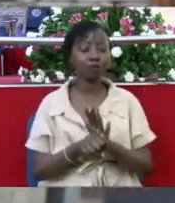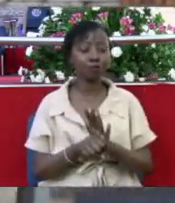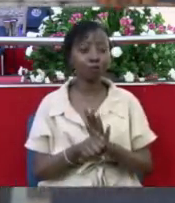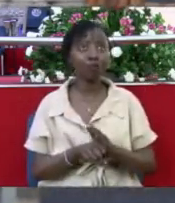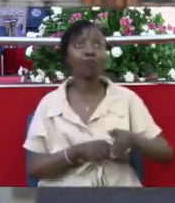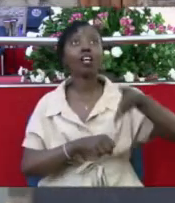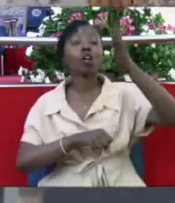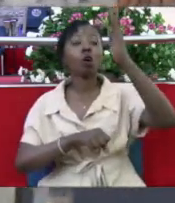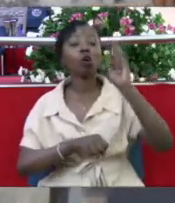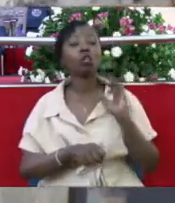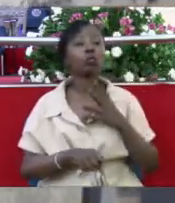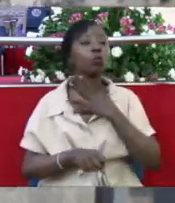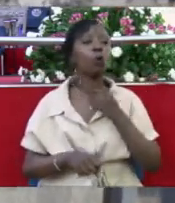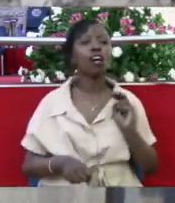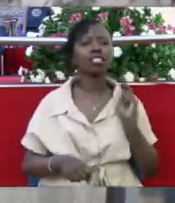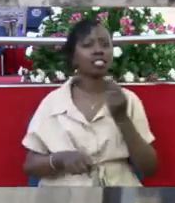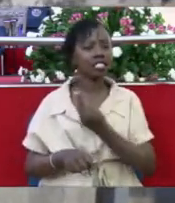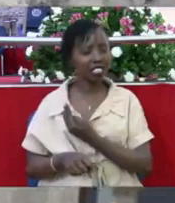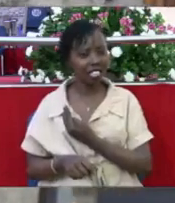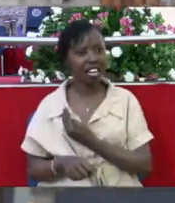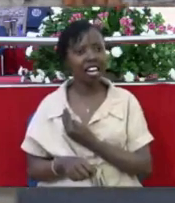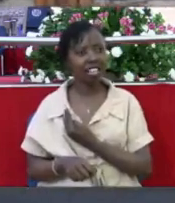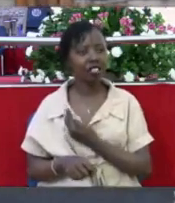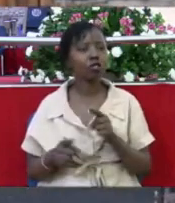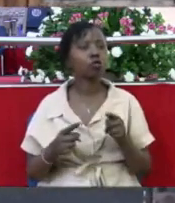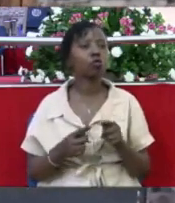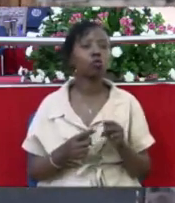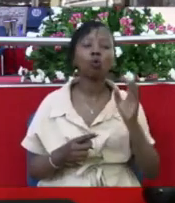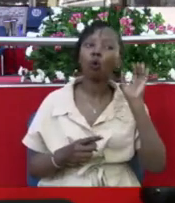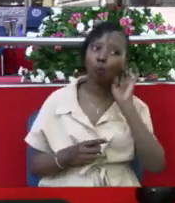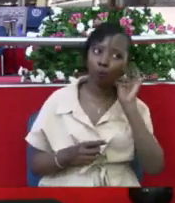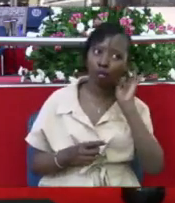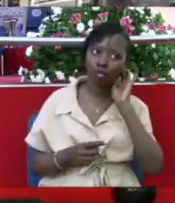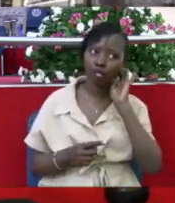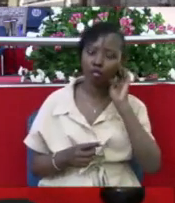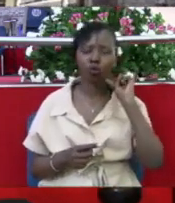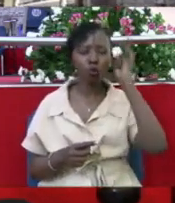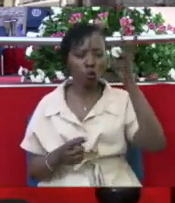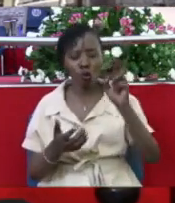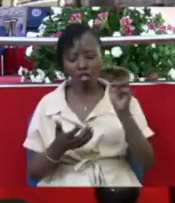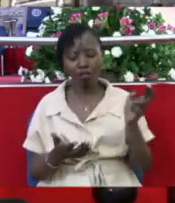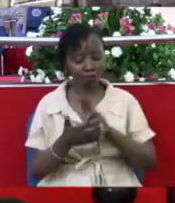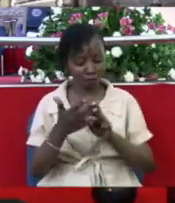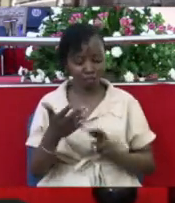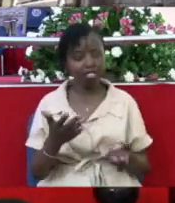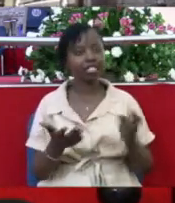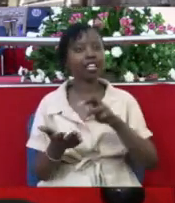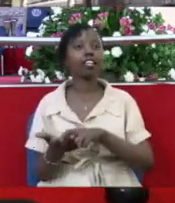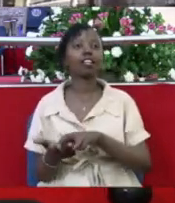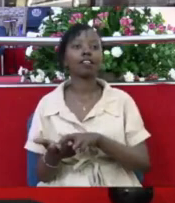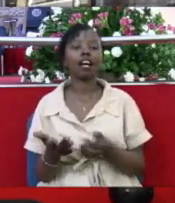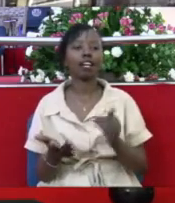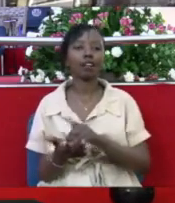requires something out of you. Ana kitu anahitaji kutoka kwako. We're going to read again. Tutasoma tena. Deuteronomy